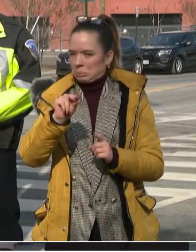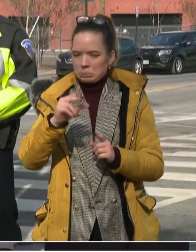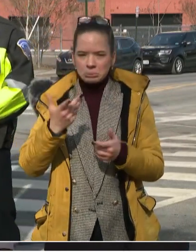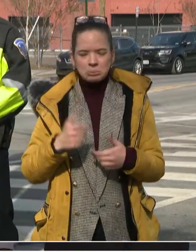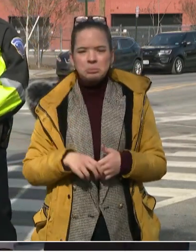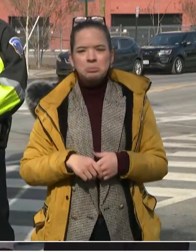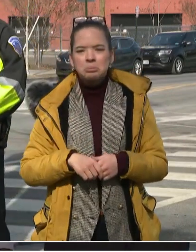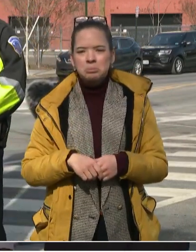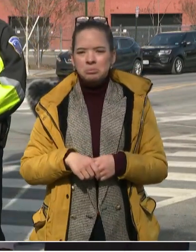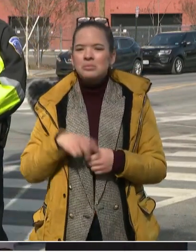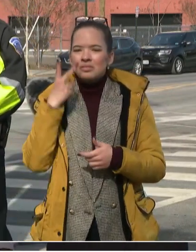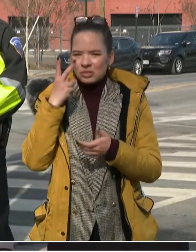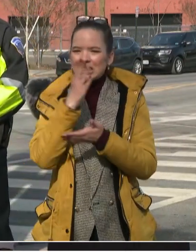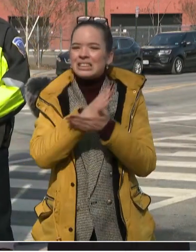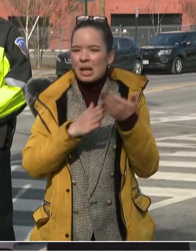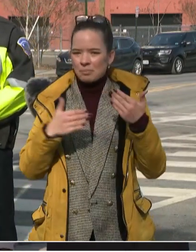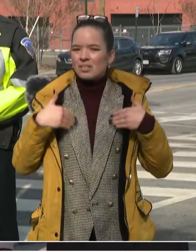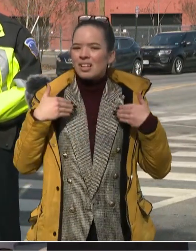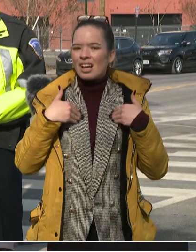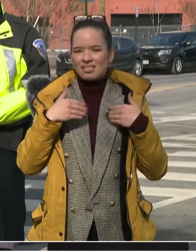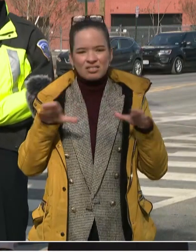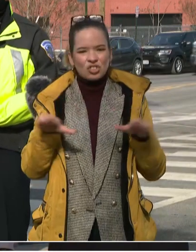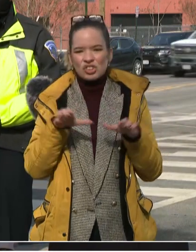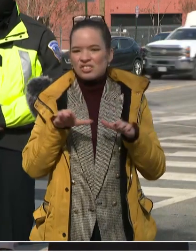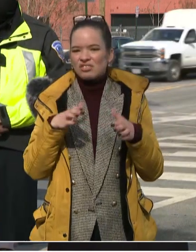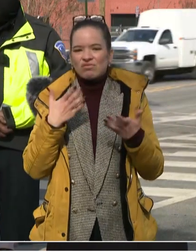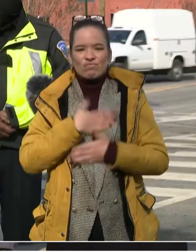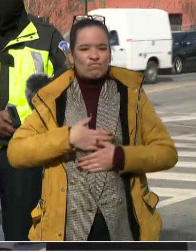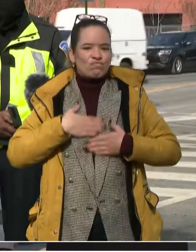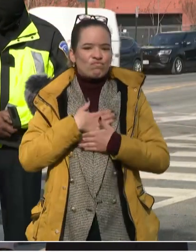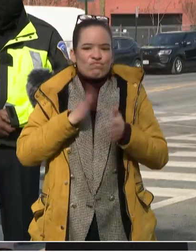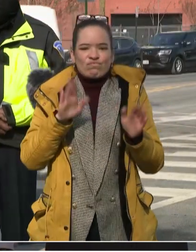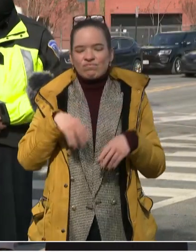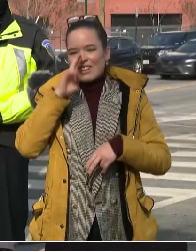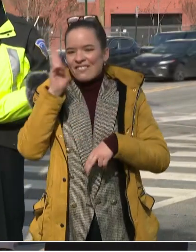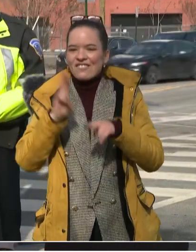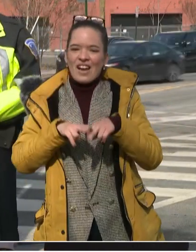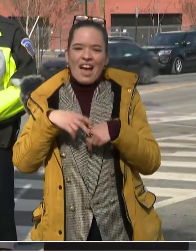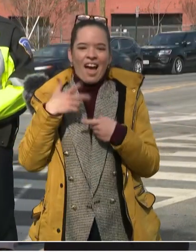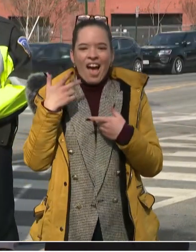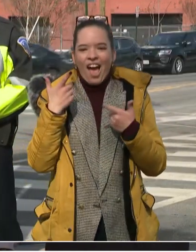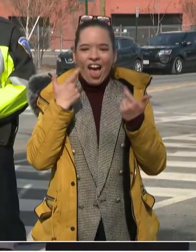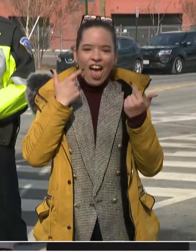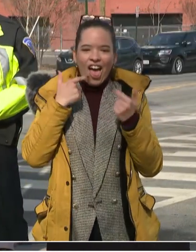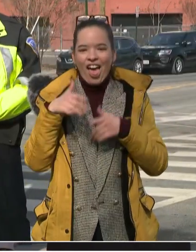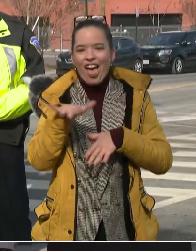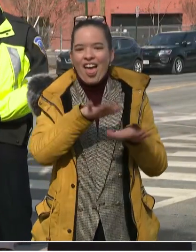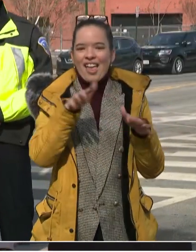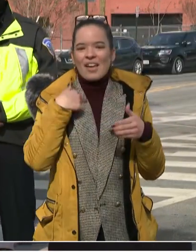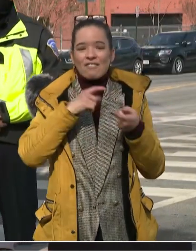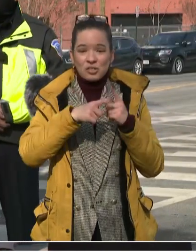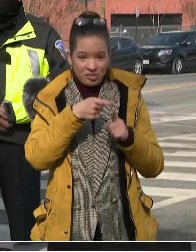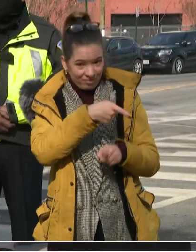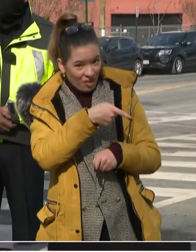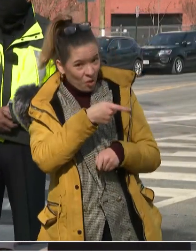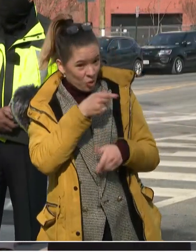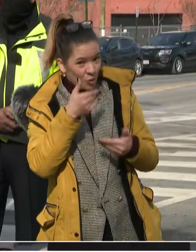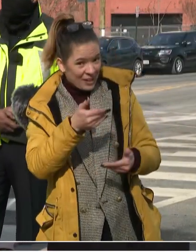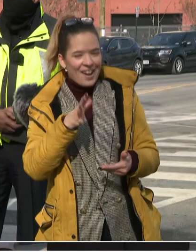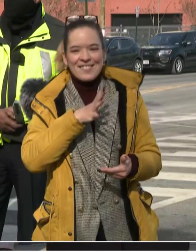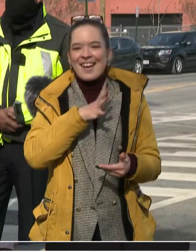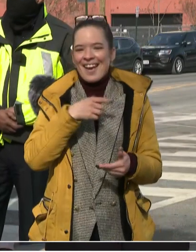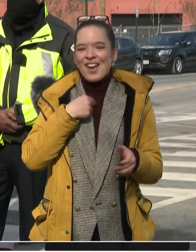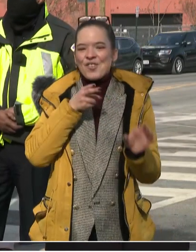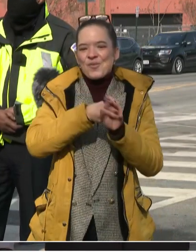commit carjackings just for the fun of committing a carjacking. They have friends who see them do it, they do it. We've had young people